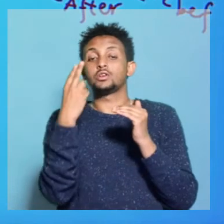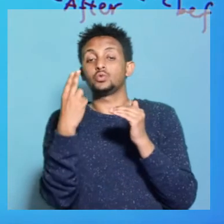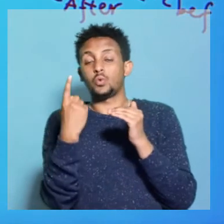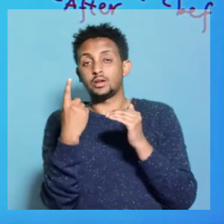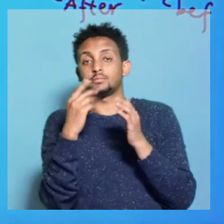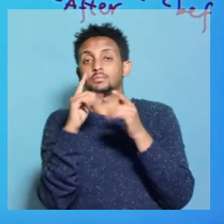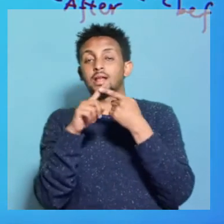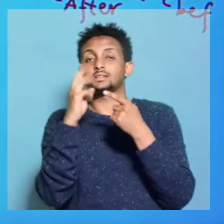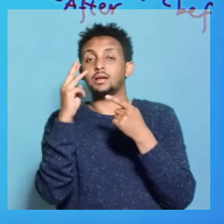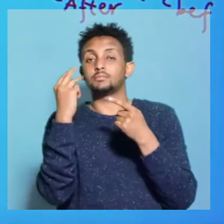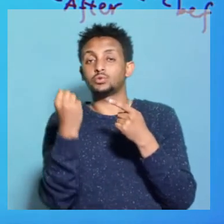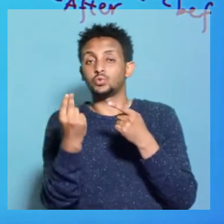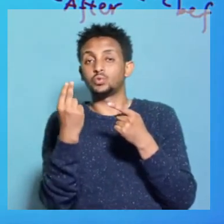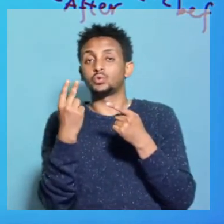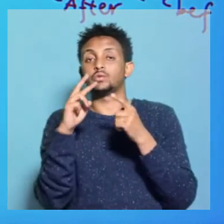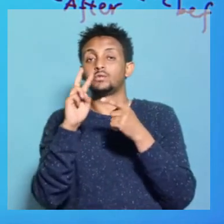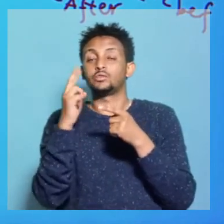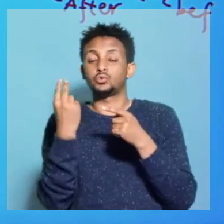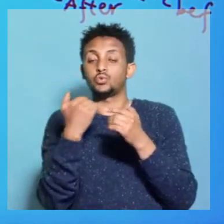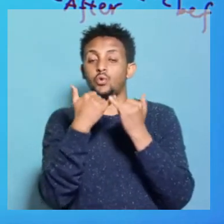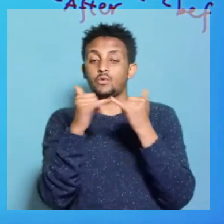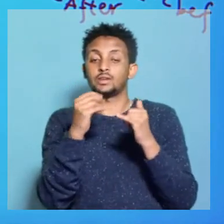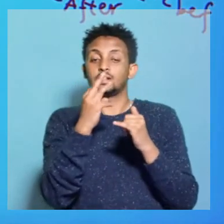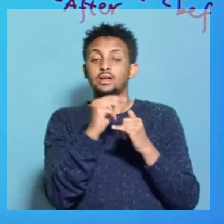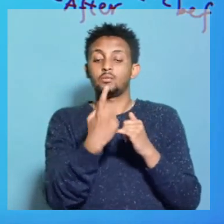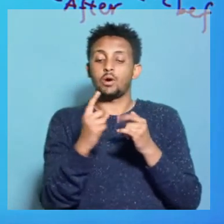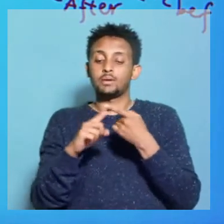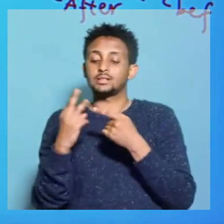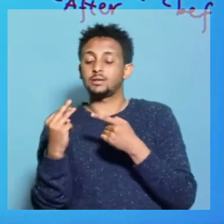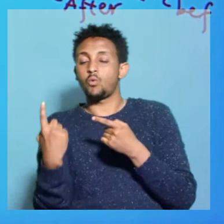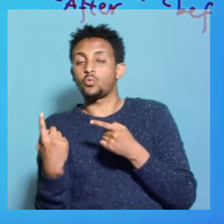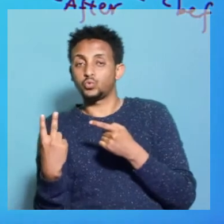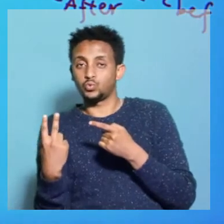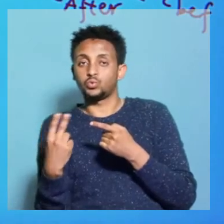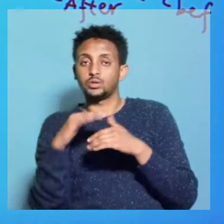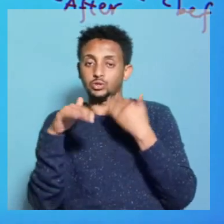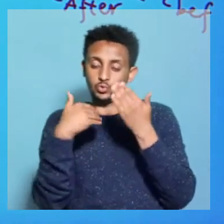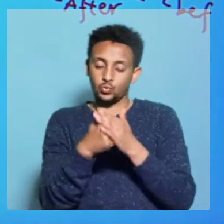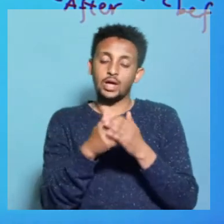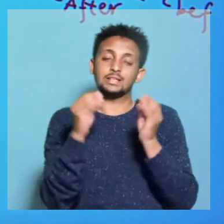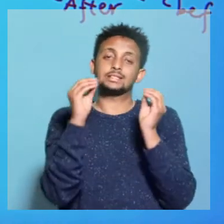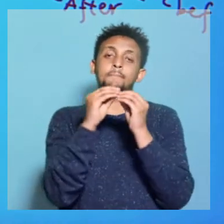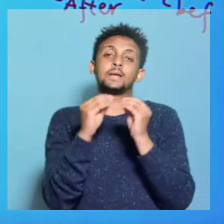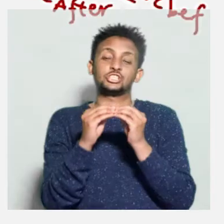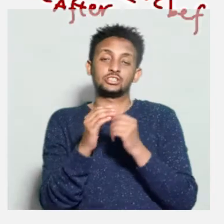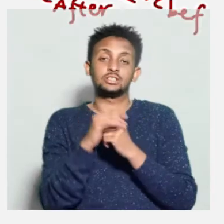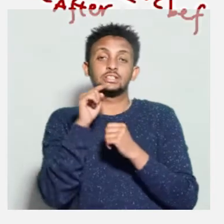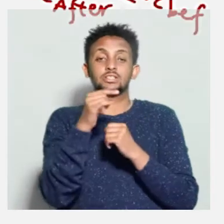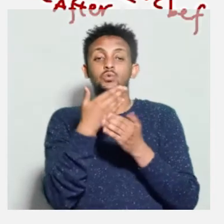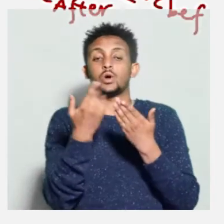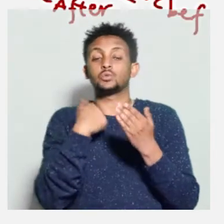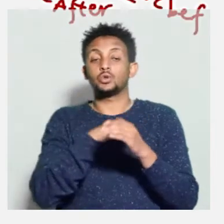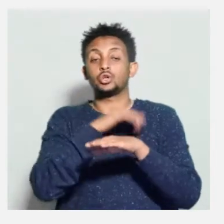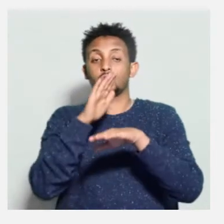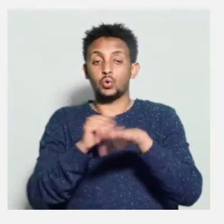u1 plus m2 u2 over the summation of total mass m1 plus m2. This is what we